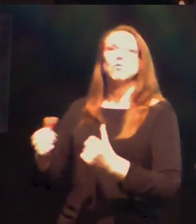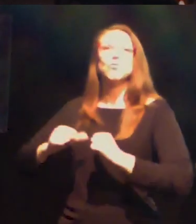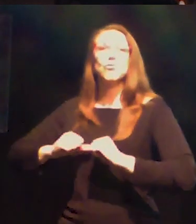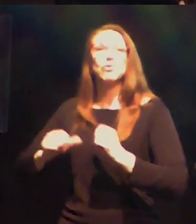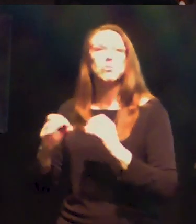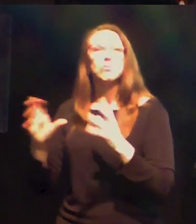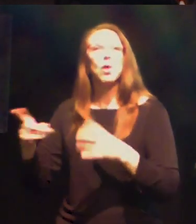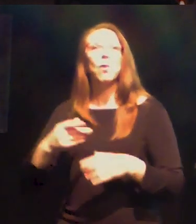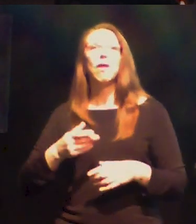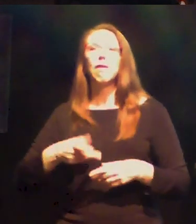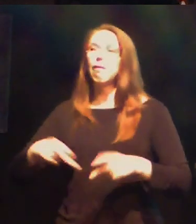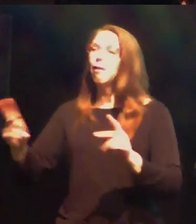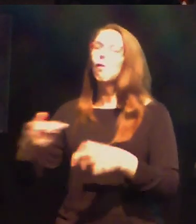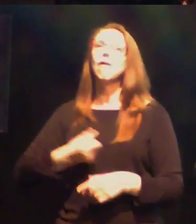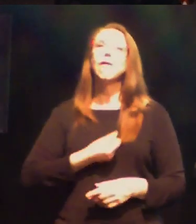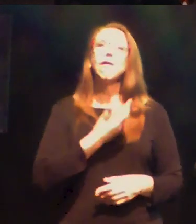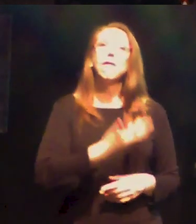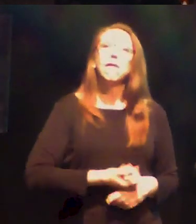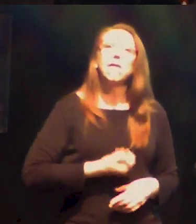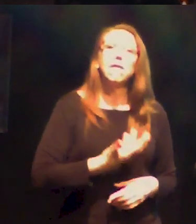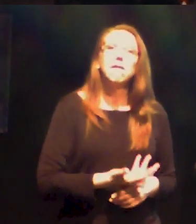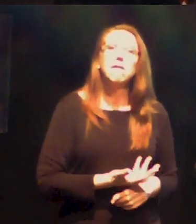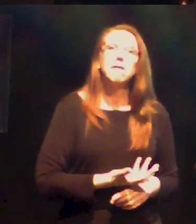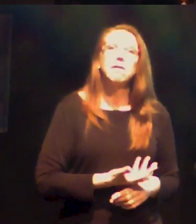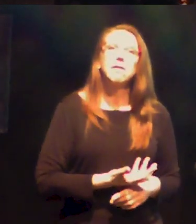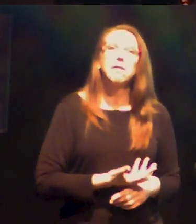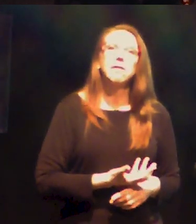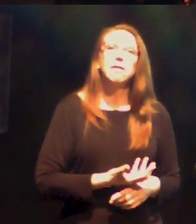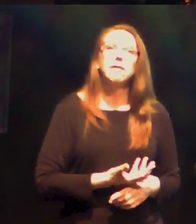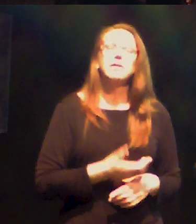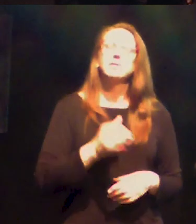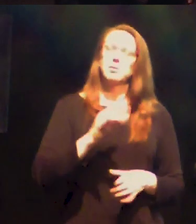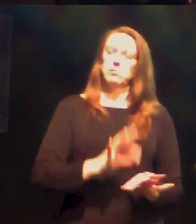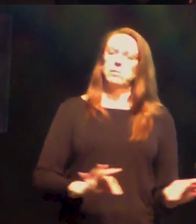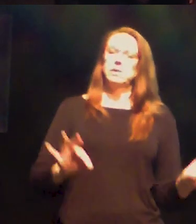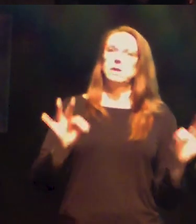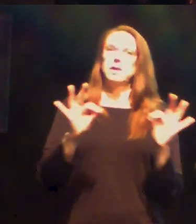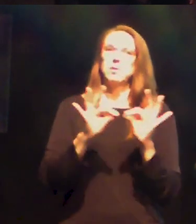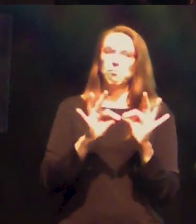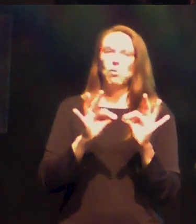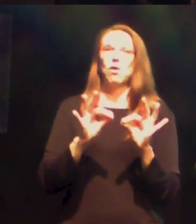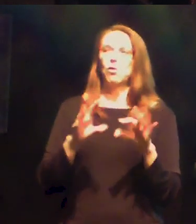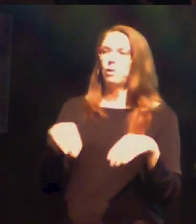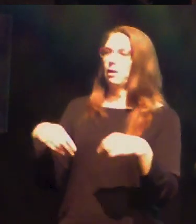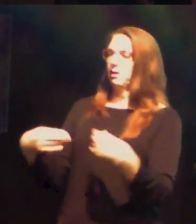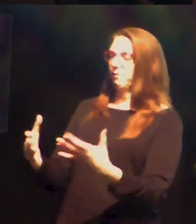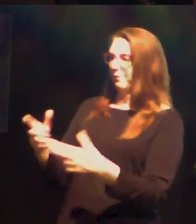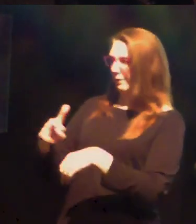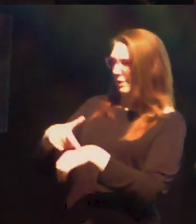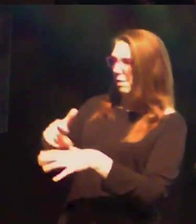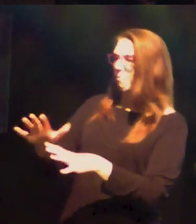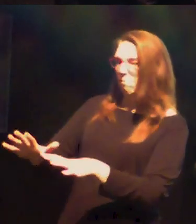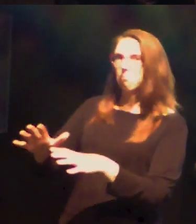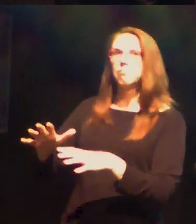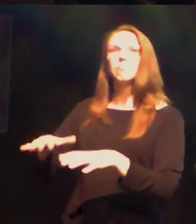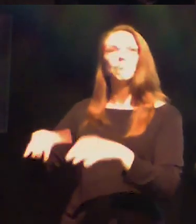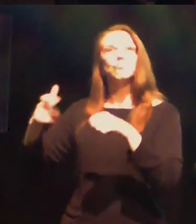let her tell her story. And I think it was very important that she had the time with this